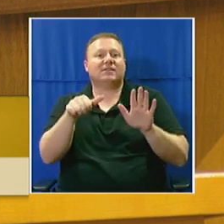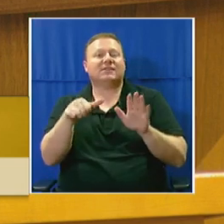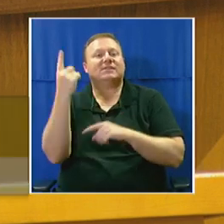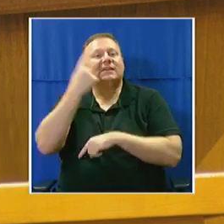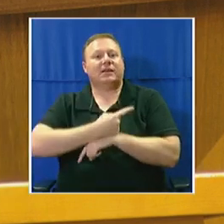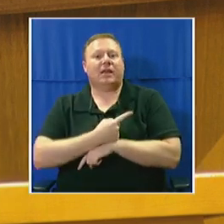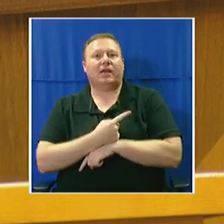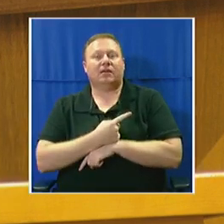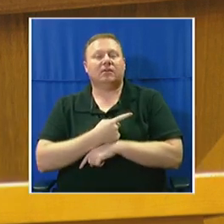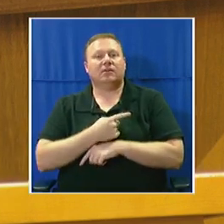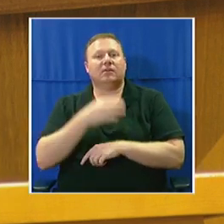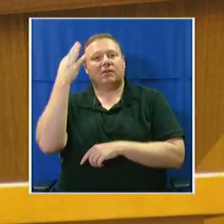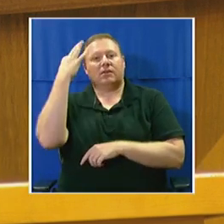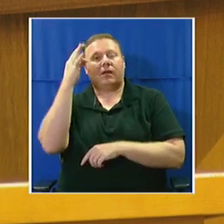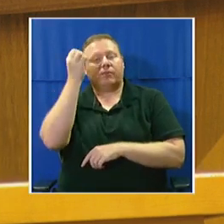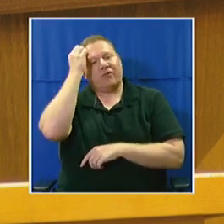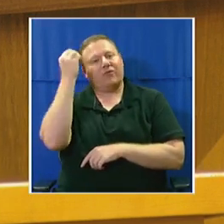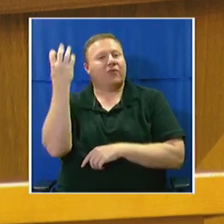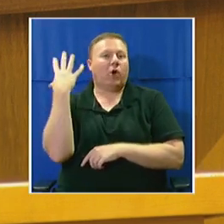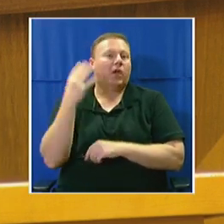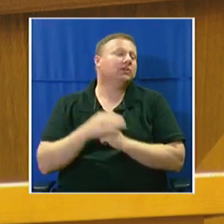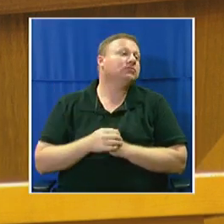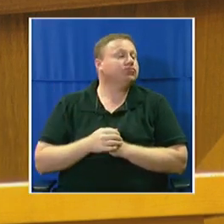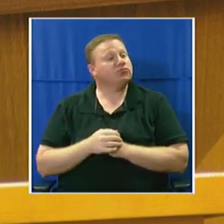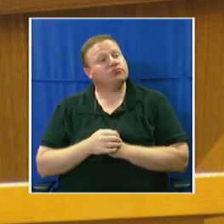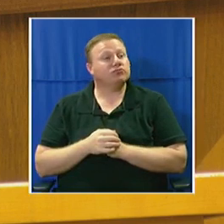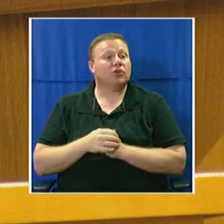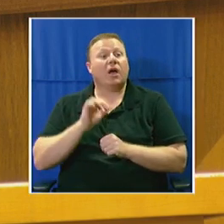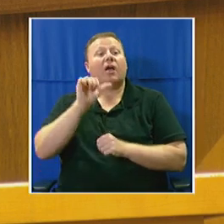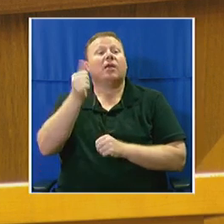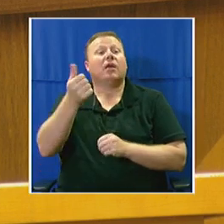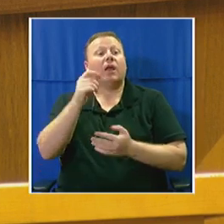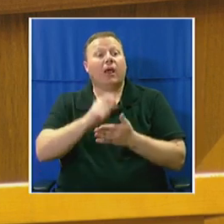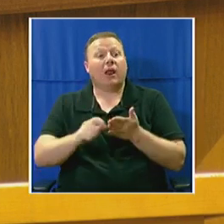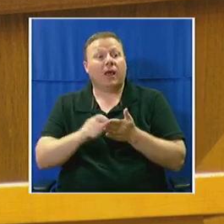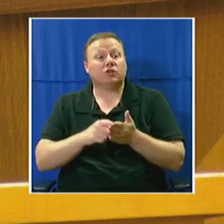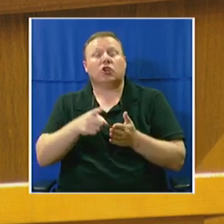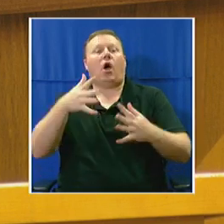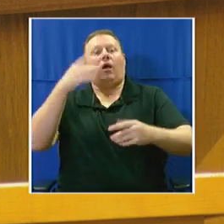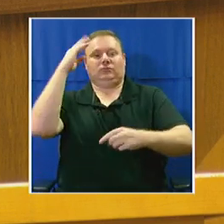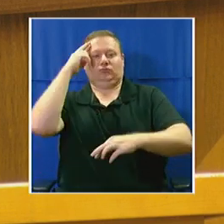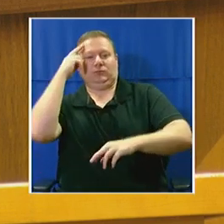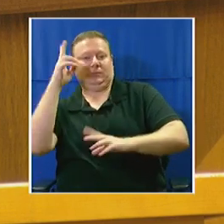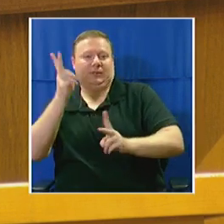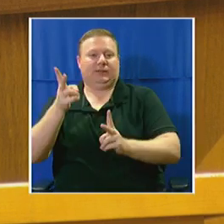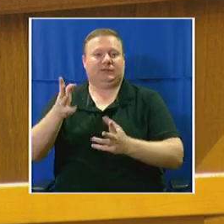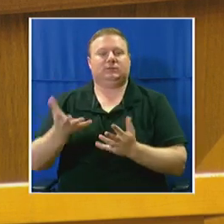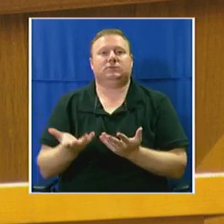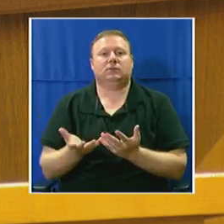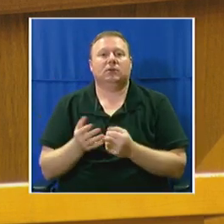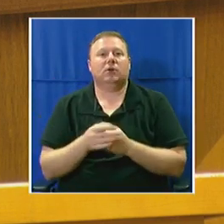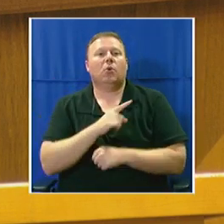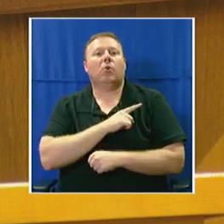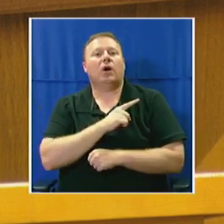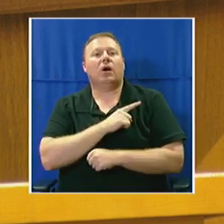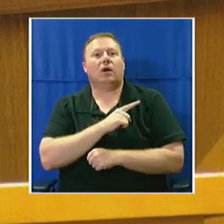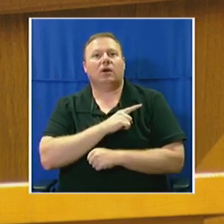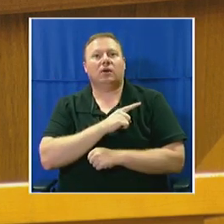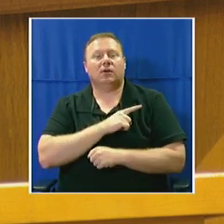problems arise like what has happened in Limpopo and is continuing to happen in a number of other